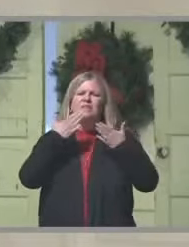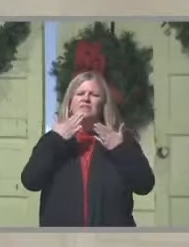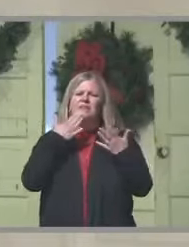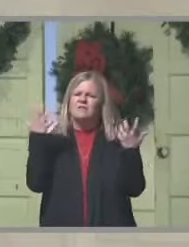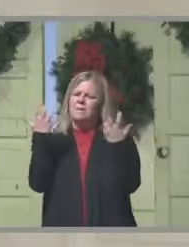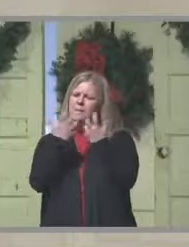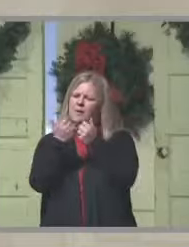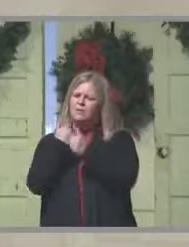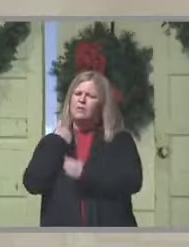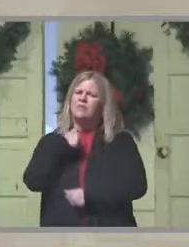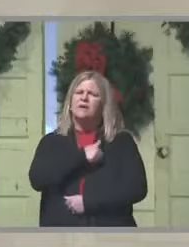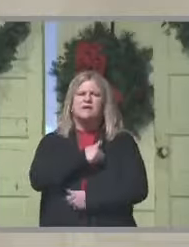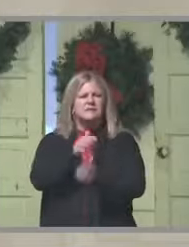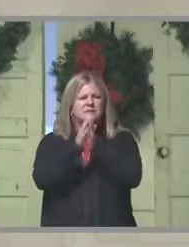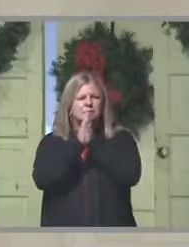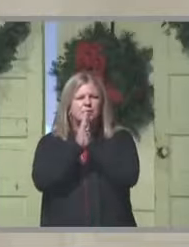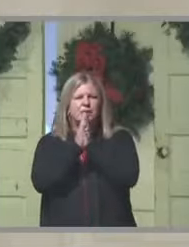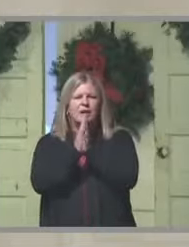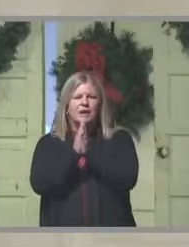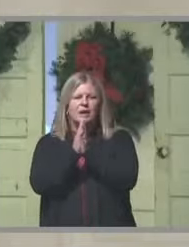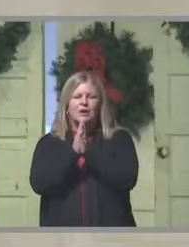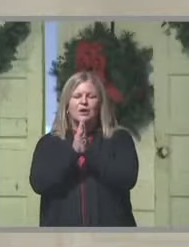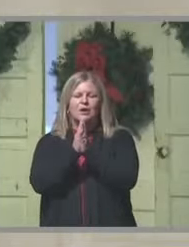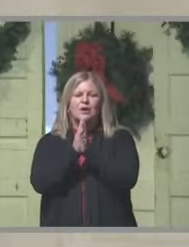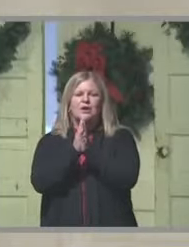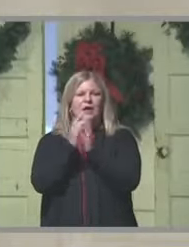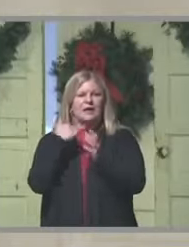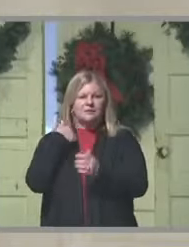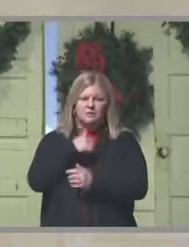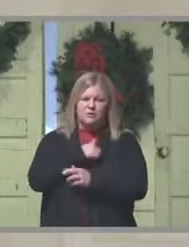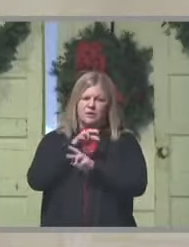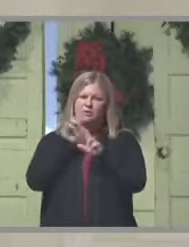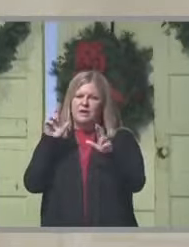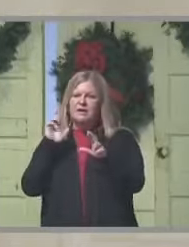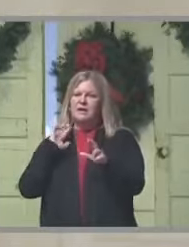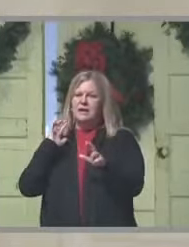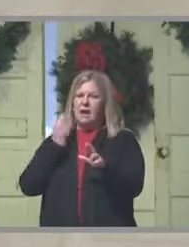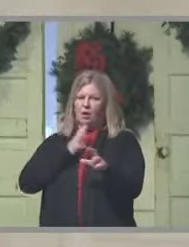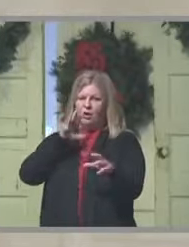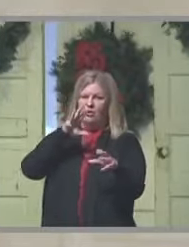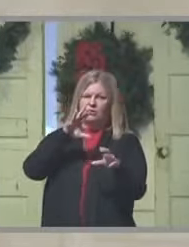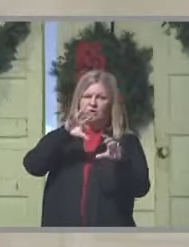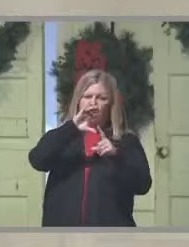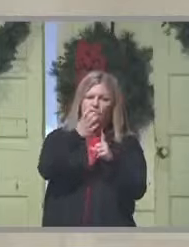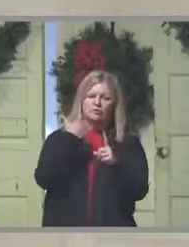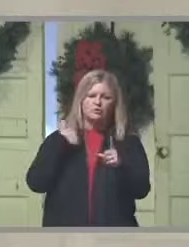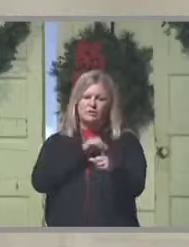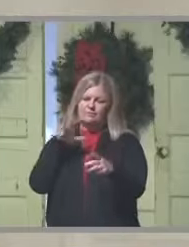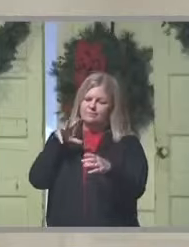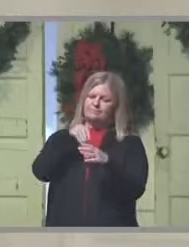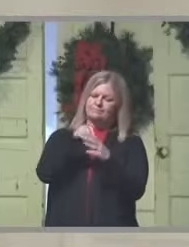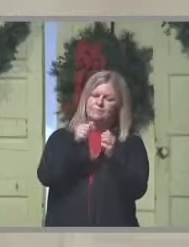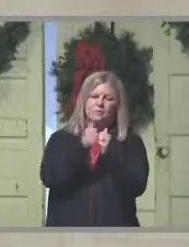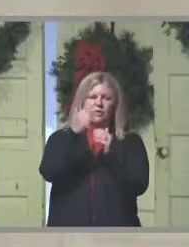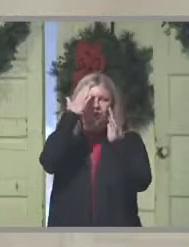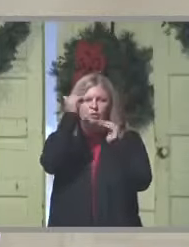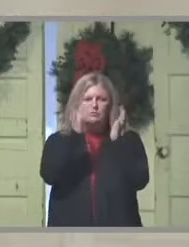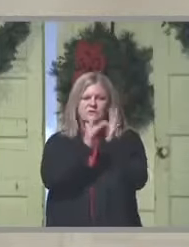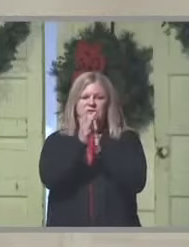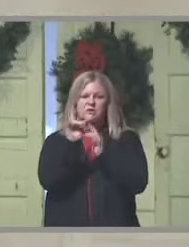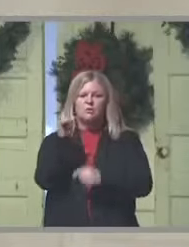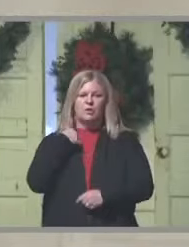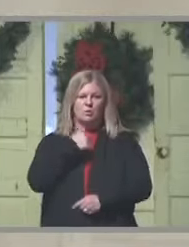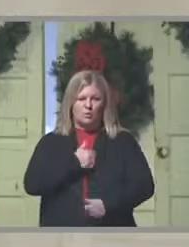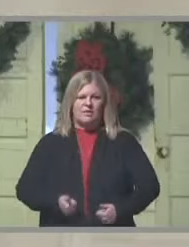prayer as we set out to engage our culture with the hope of Jesus, where we live, work,